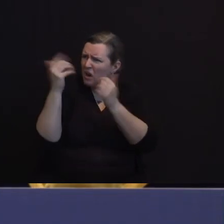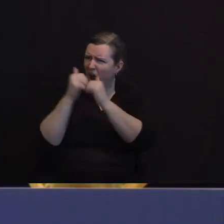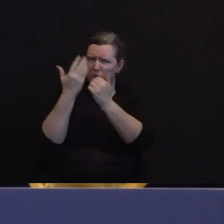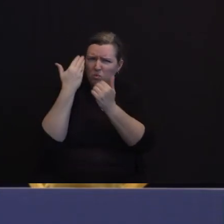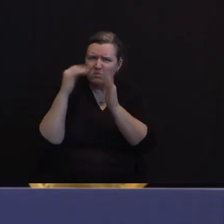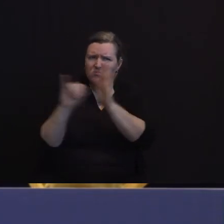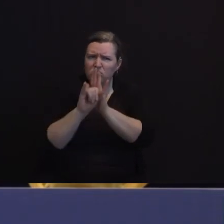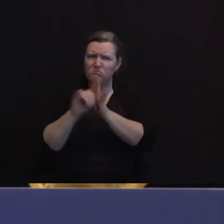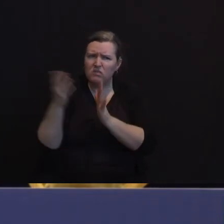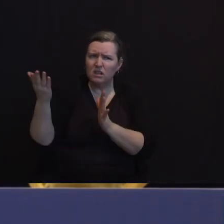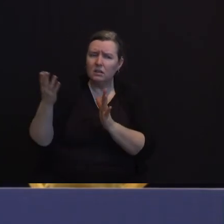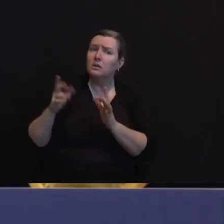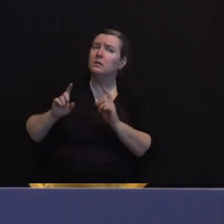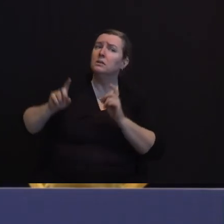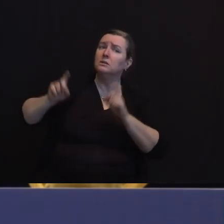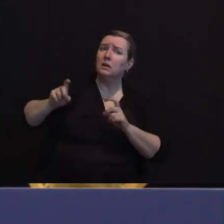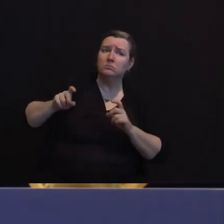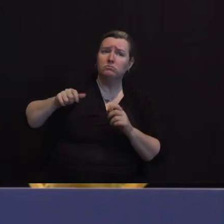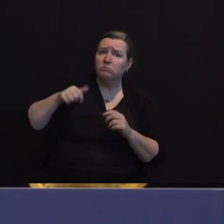Is that it?